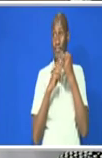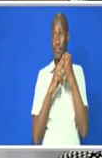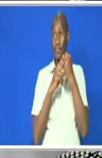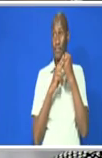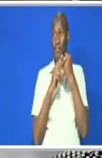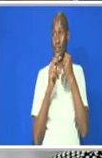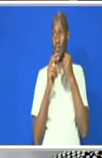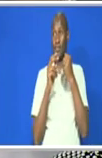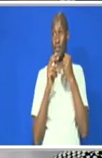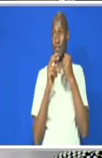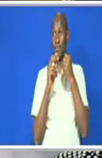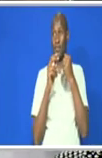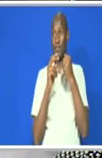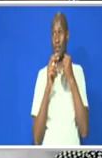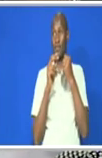you get